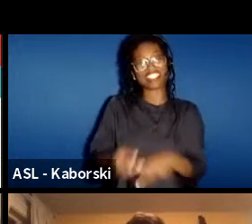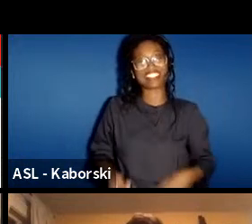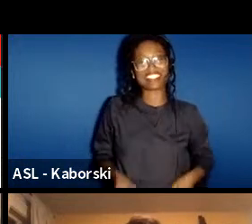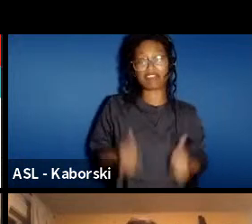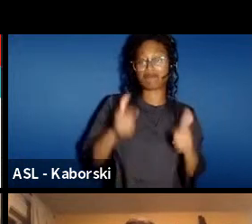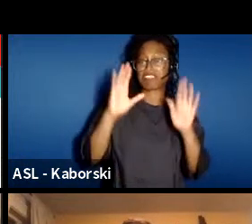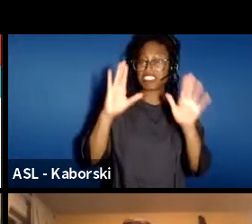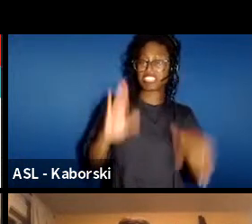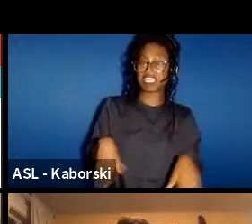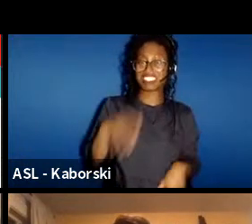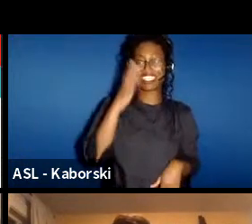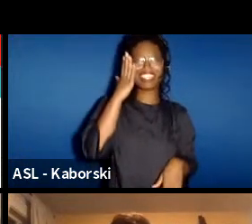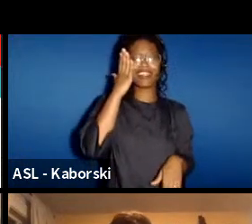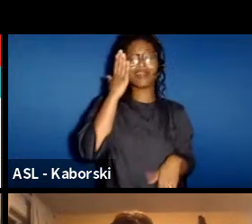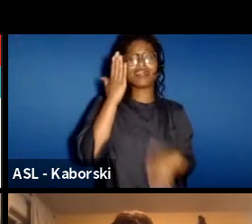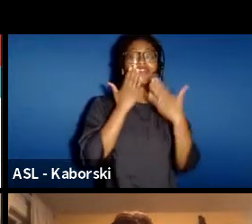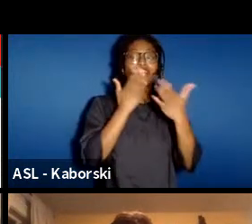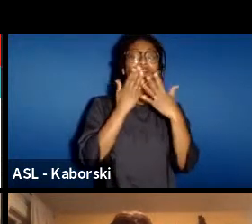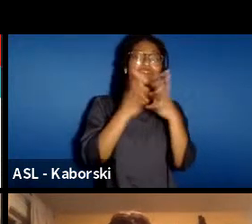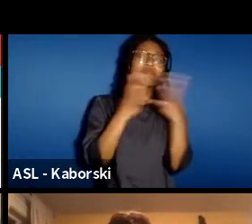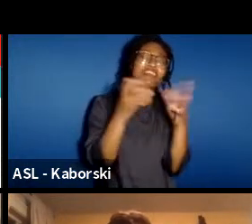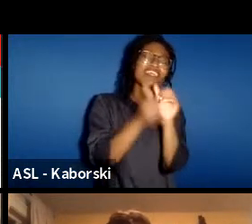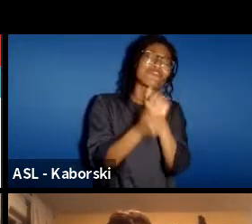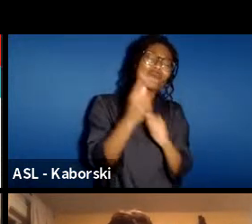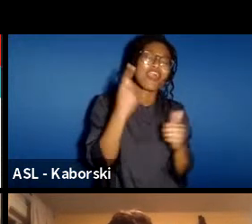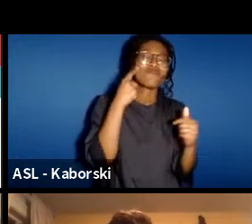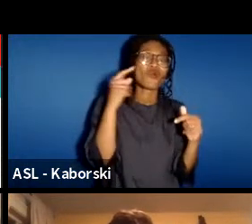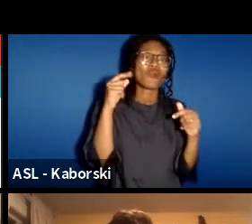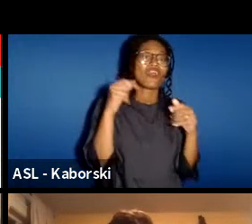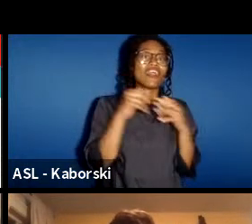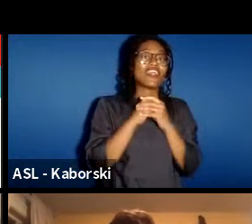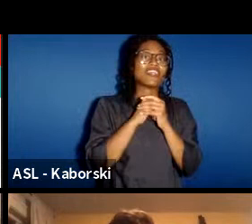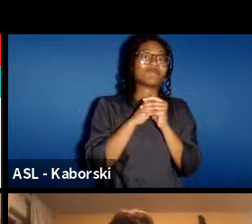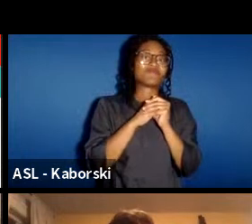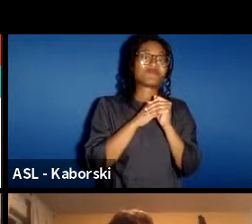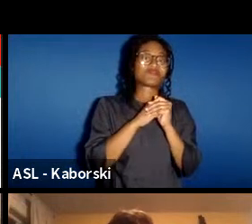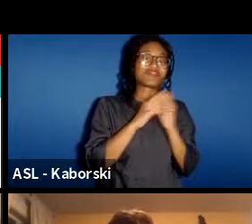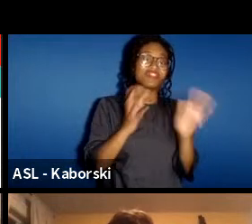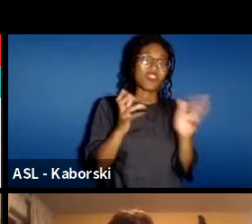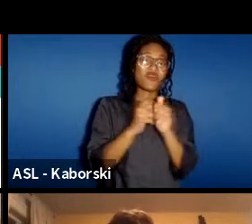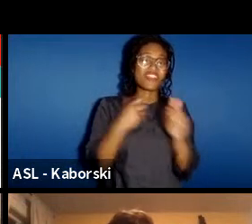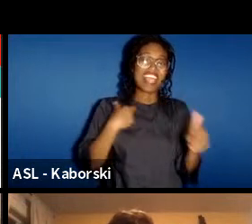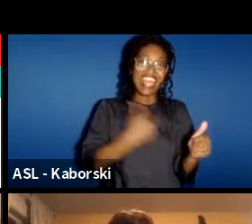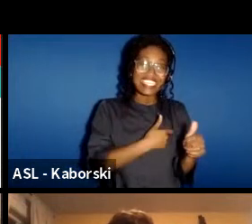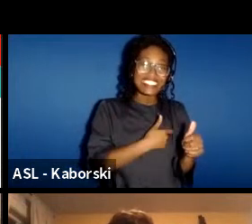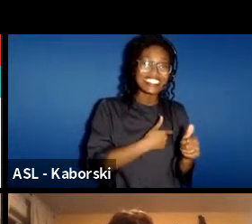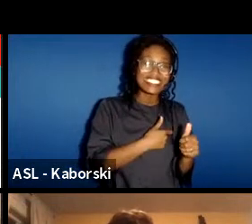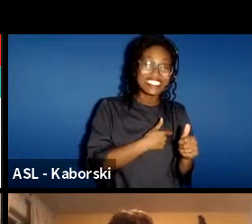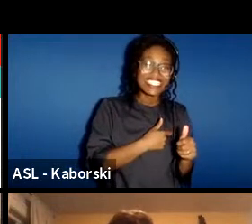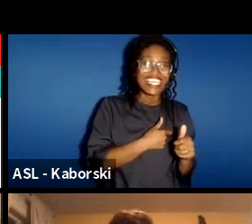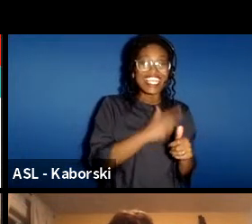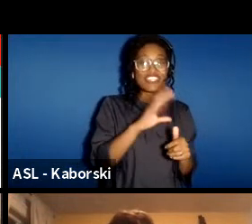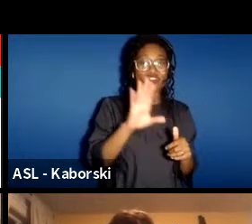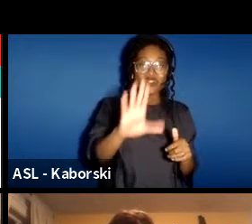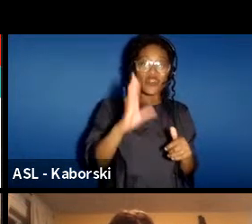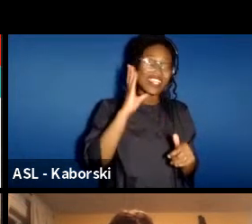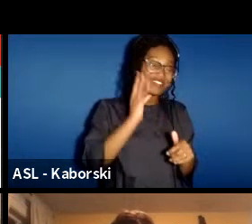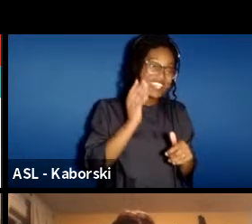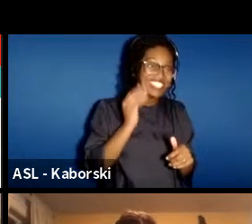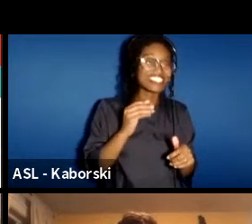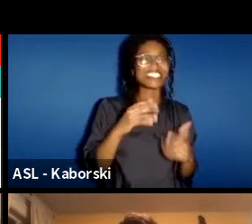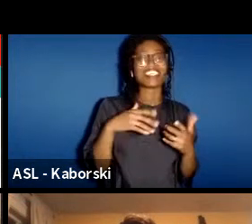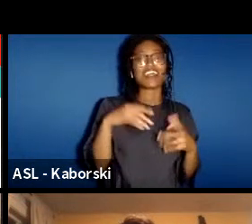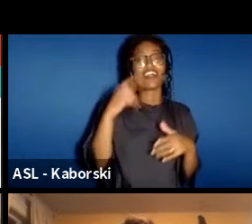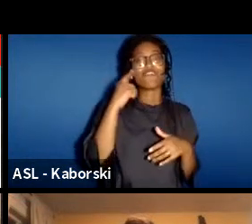Fantastic. Thanks so much, everybody, for talking us through your experiences in spirits